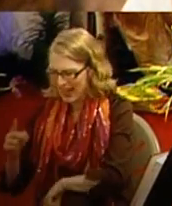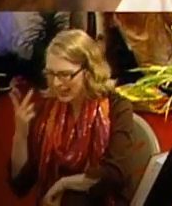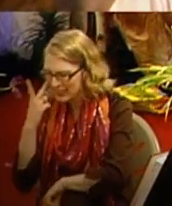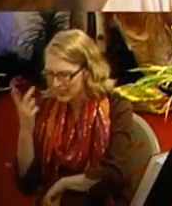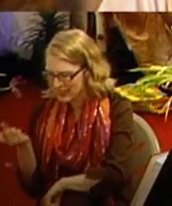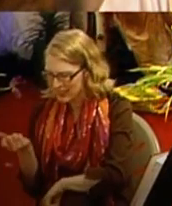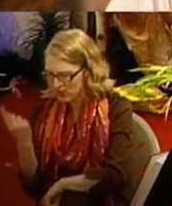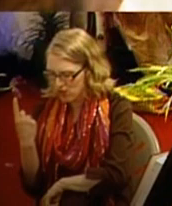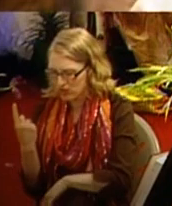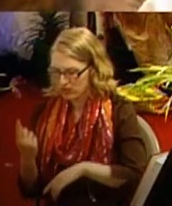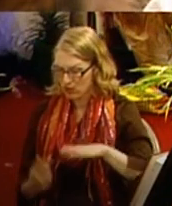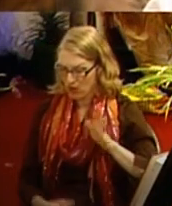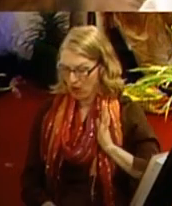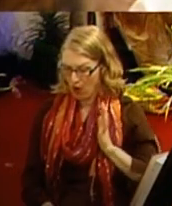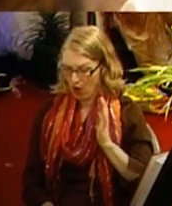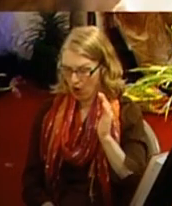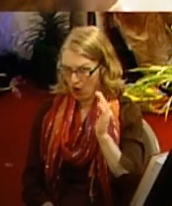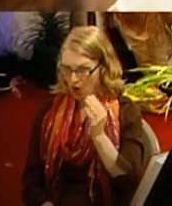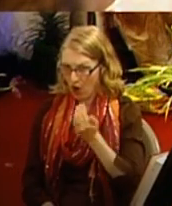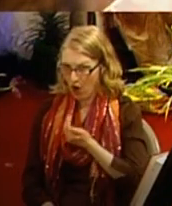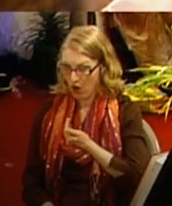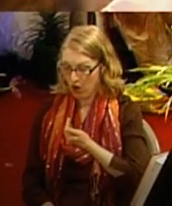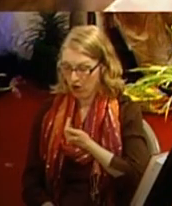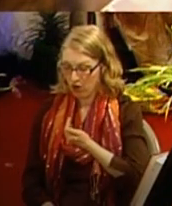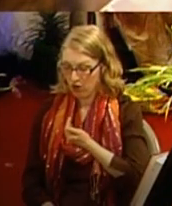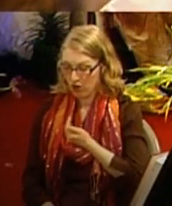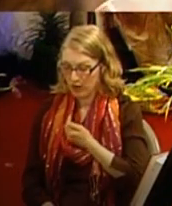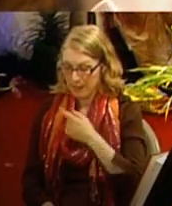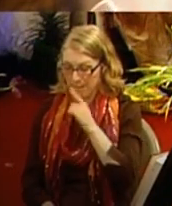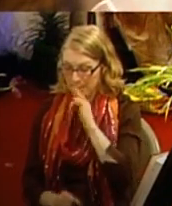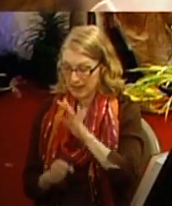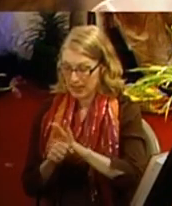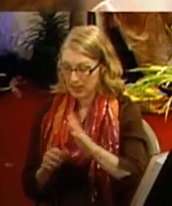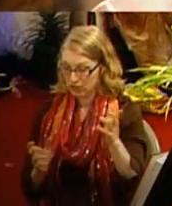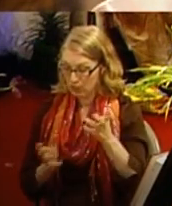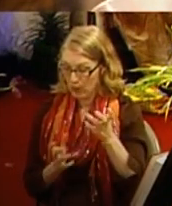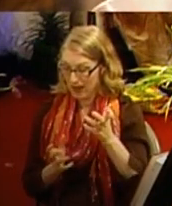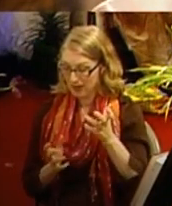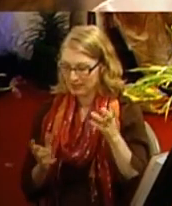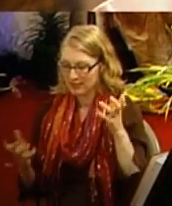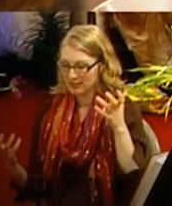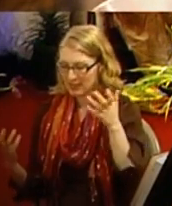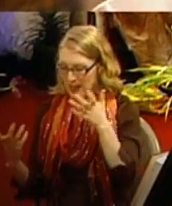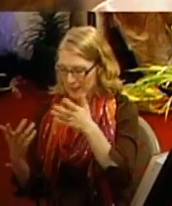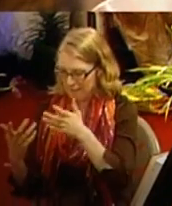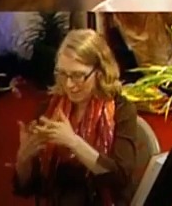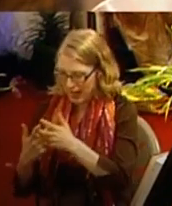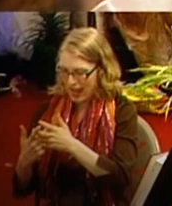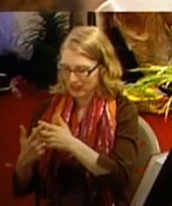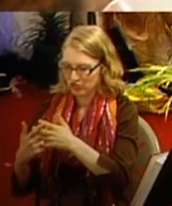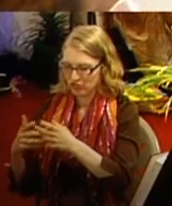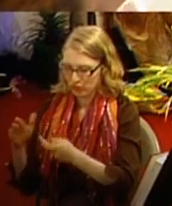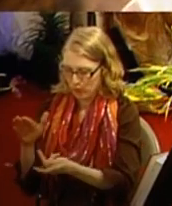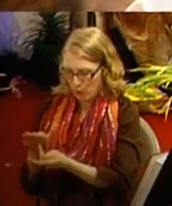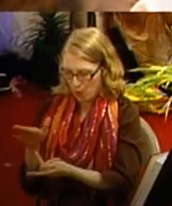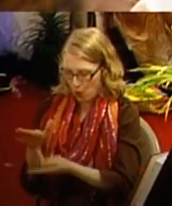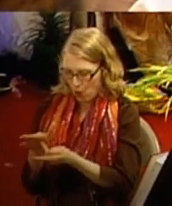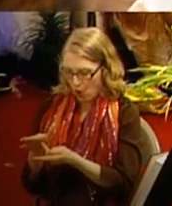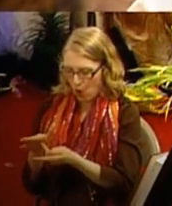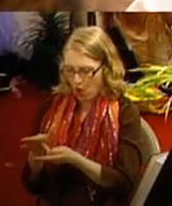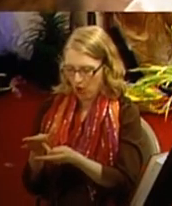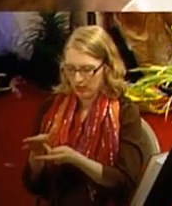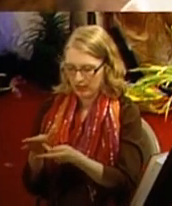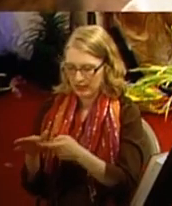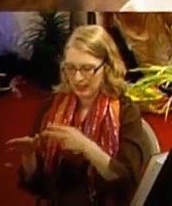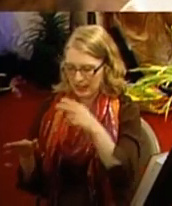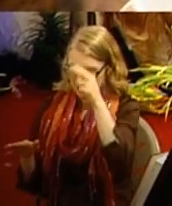We will pledge our troth with the Apostle Paul, who had to be knocked